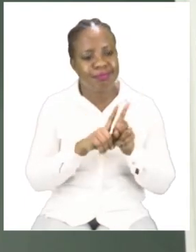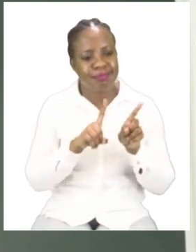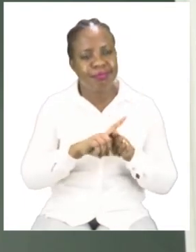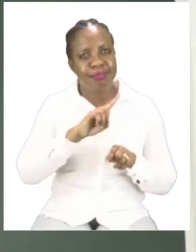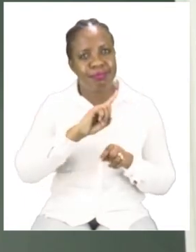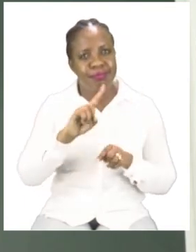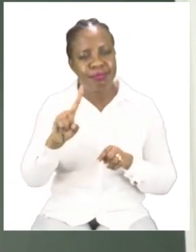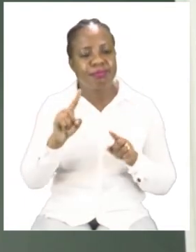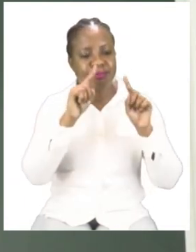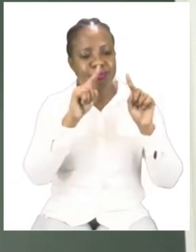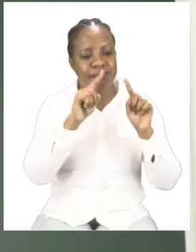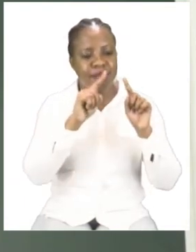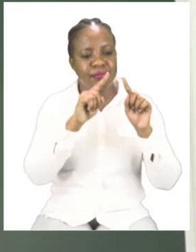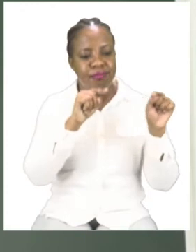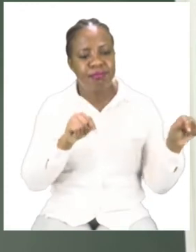Very good.